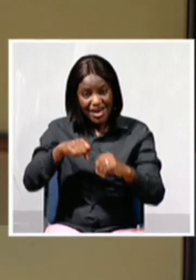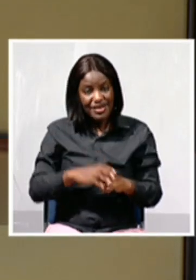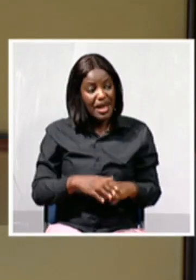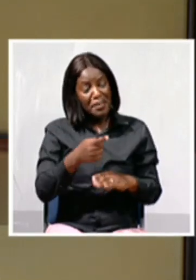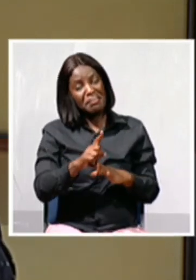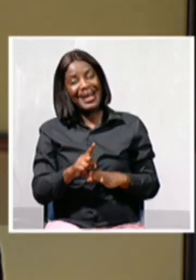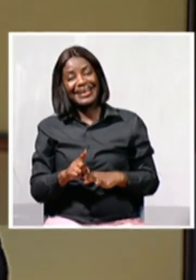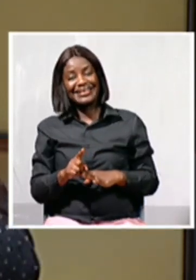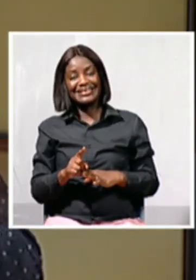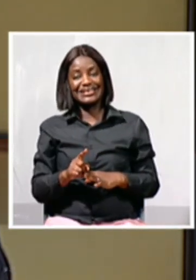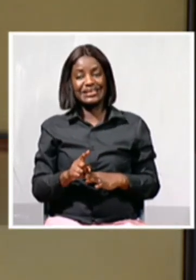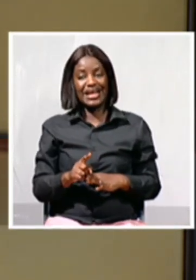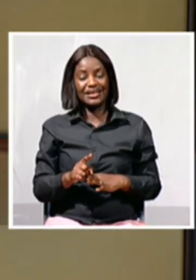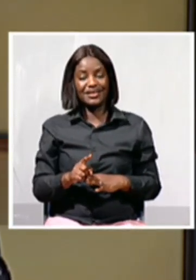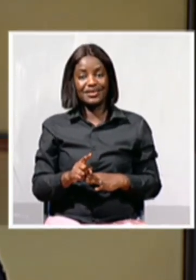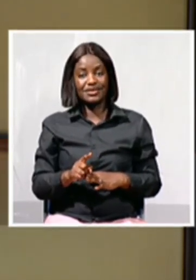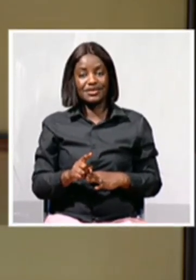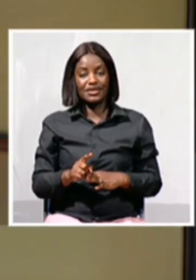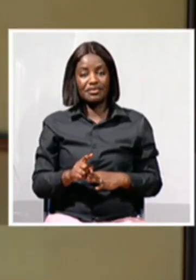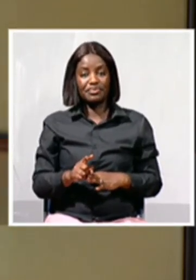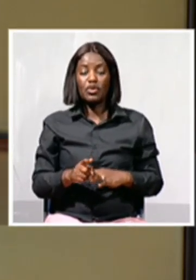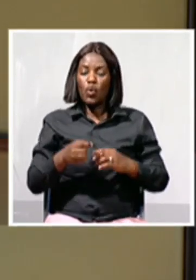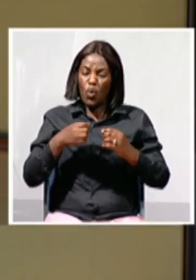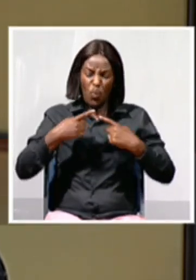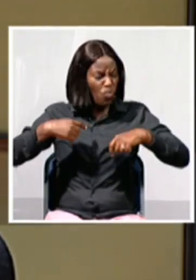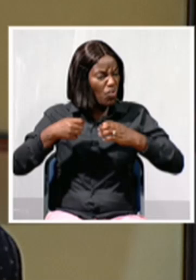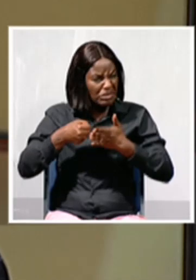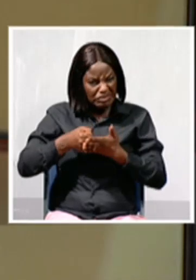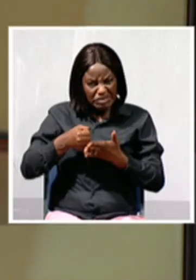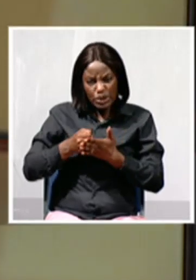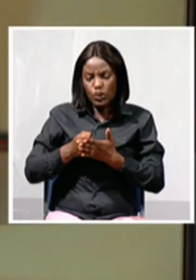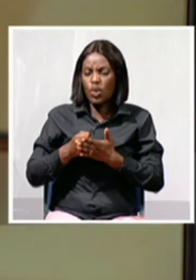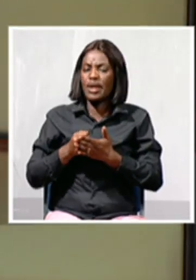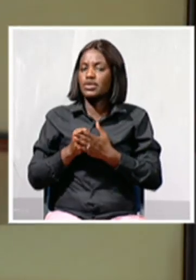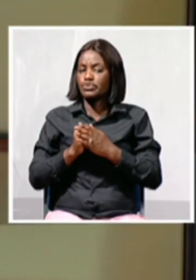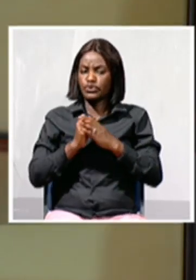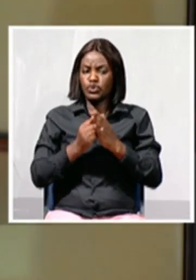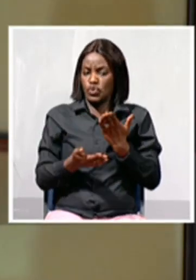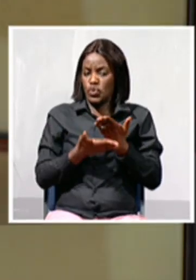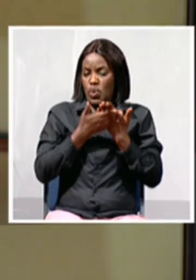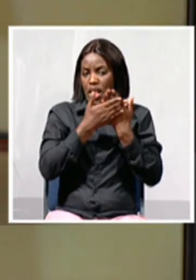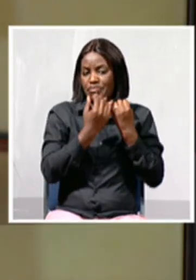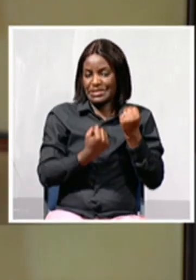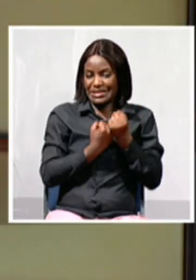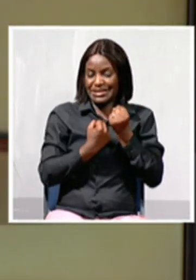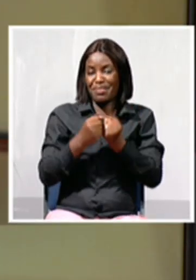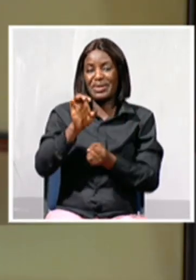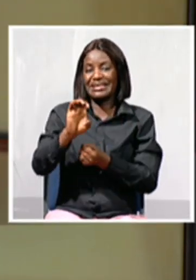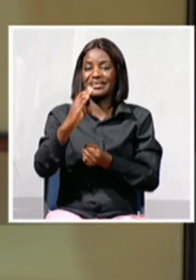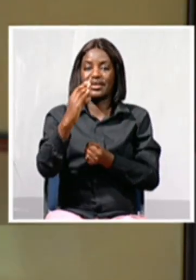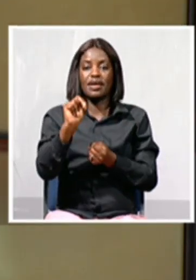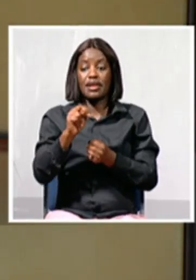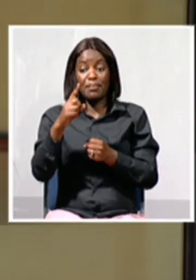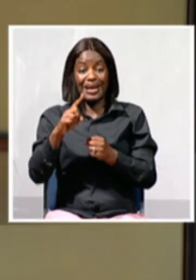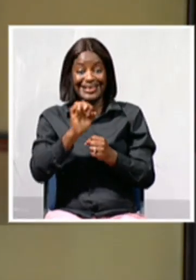something that we have tried to assist in terms of voter education, in terms of whatnot. But I know that in terms of their calendar, they have kept to the core